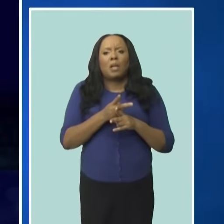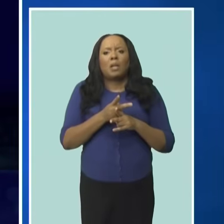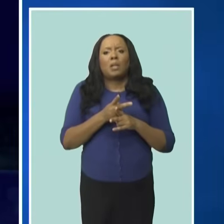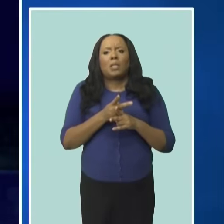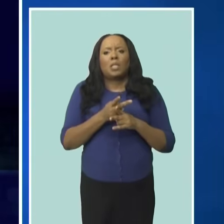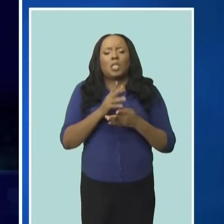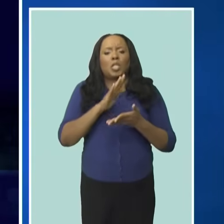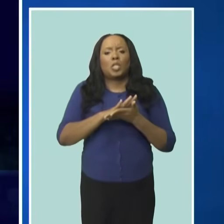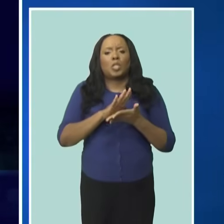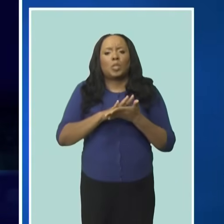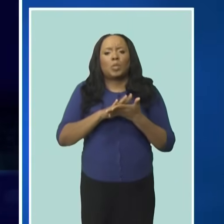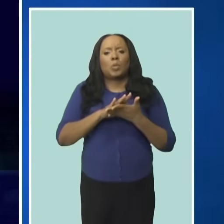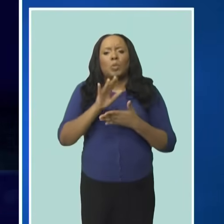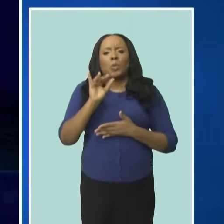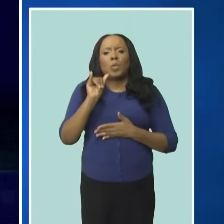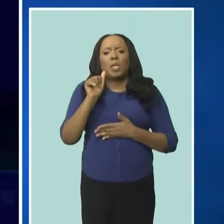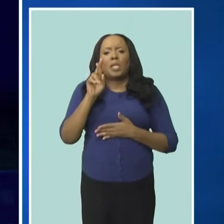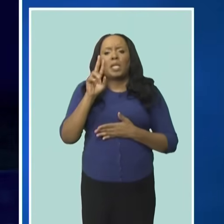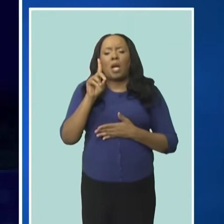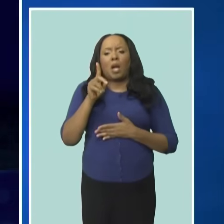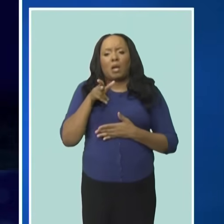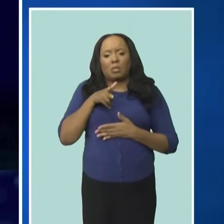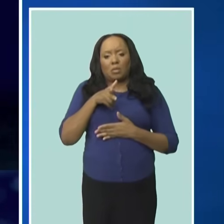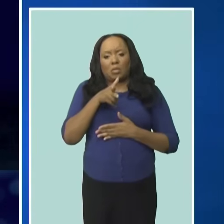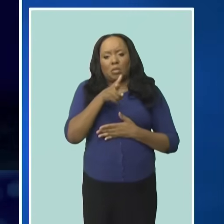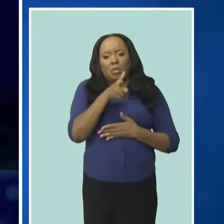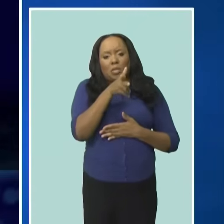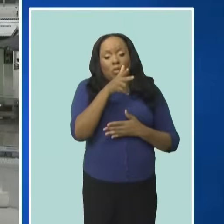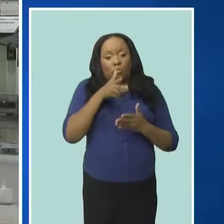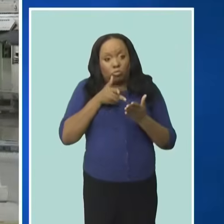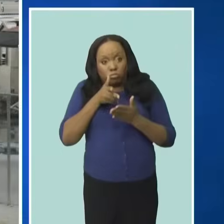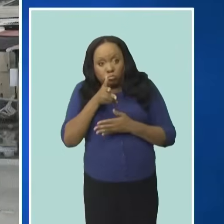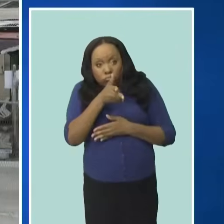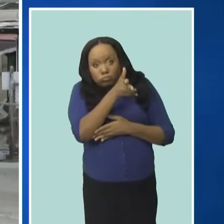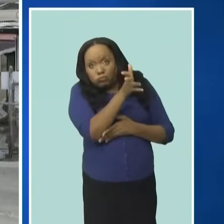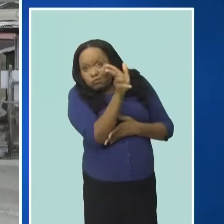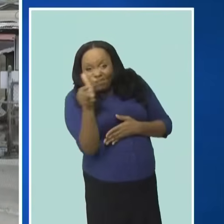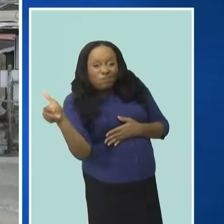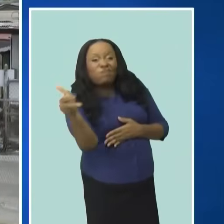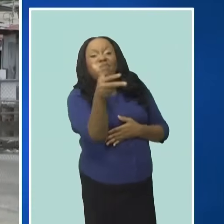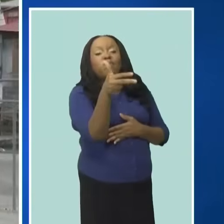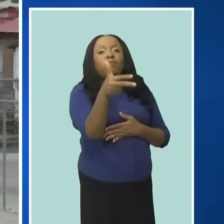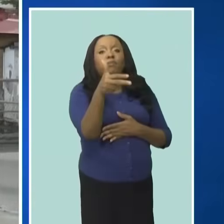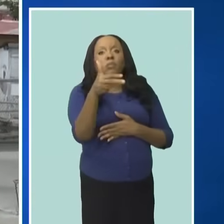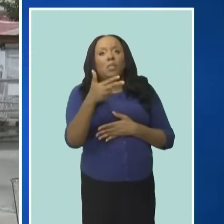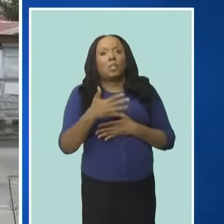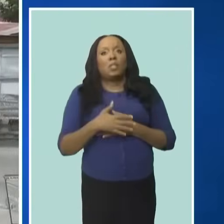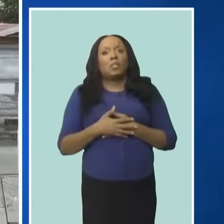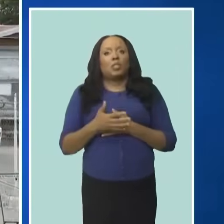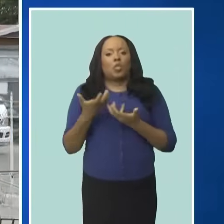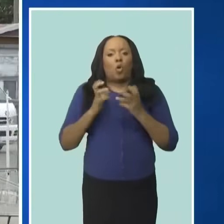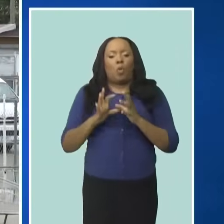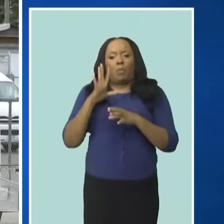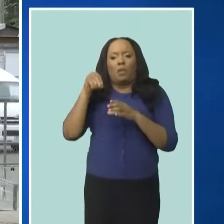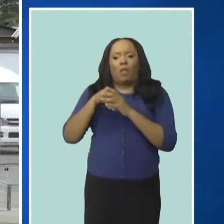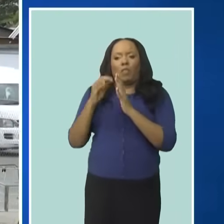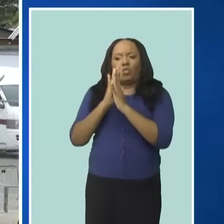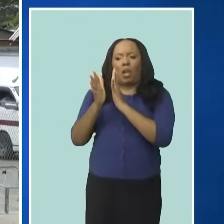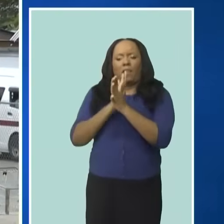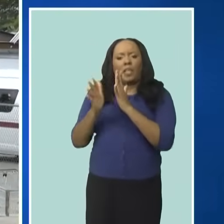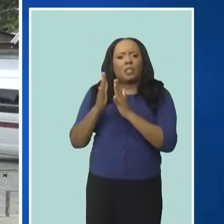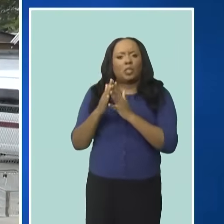schoolyard to escape to the other end to avoid the traffic. Mr. Raphael says the Alliance fully agrees